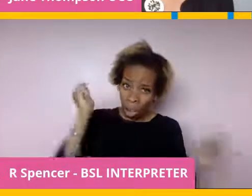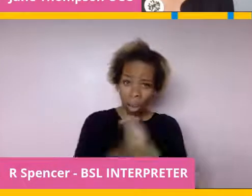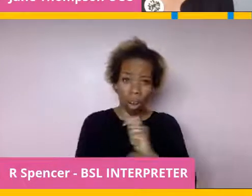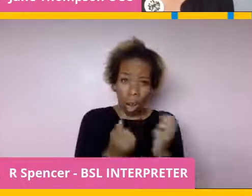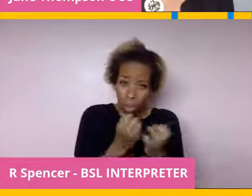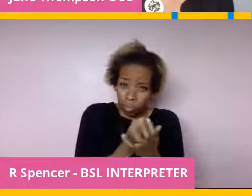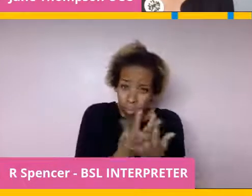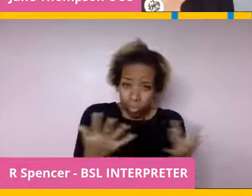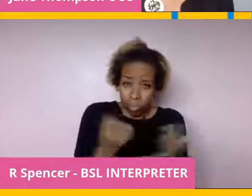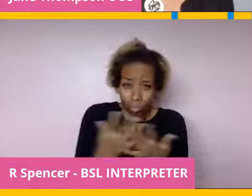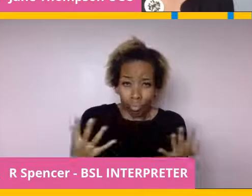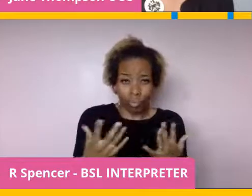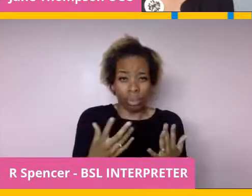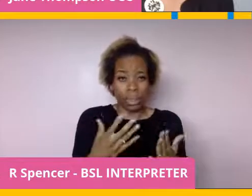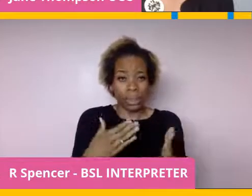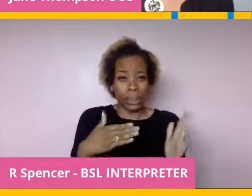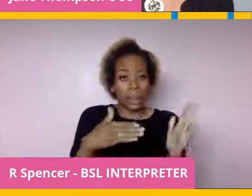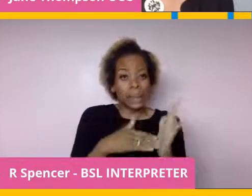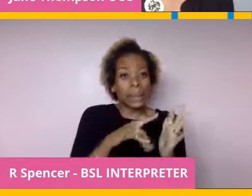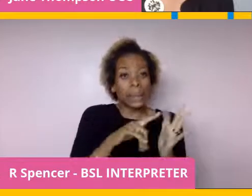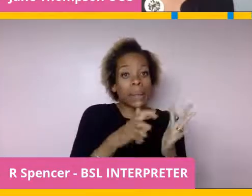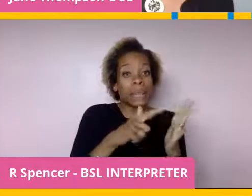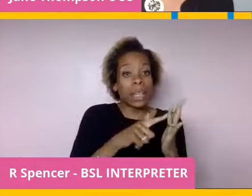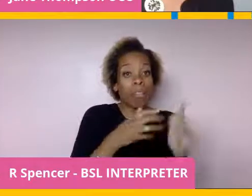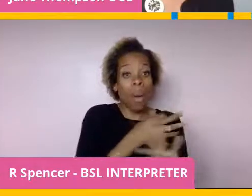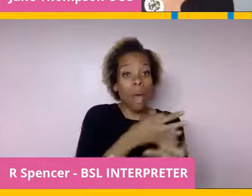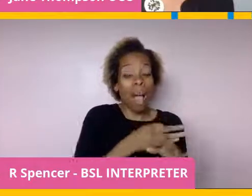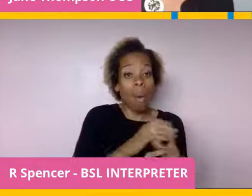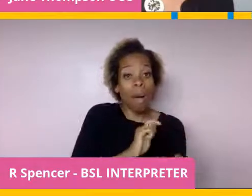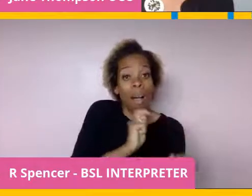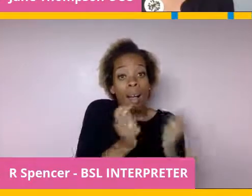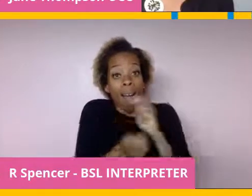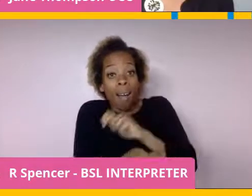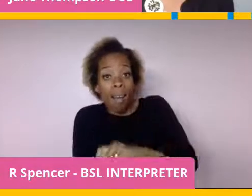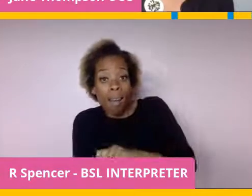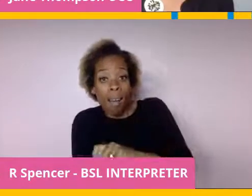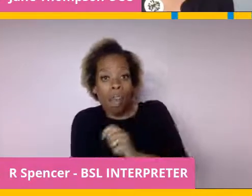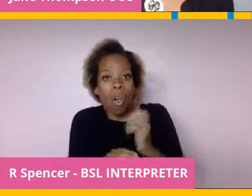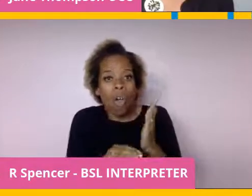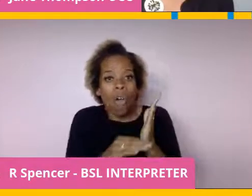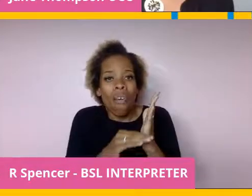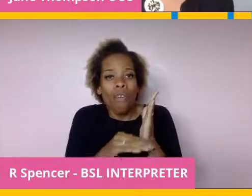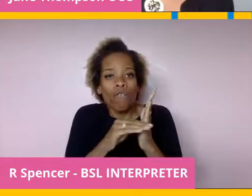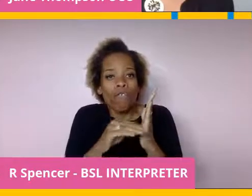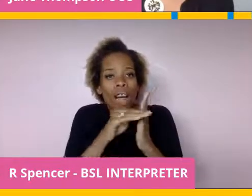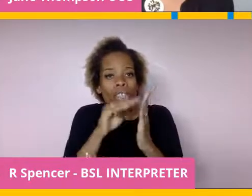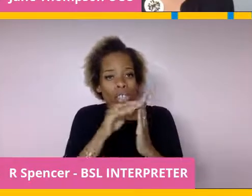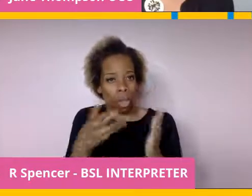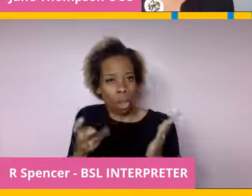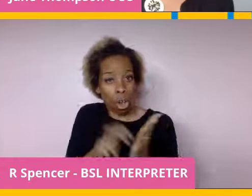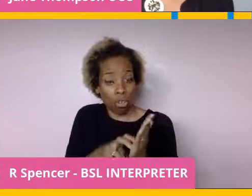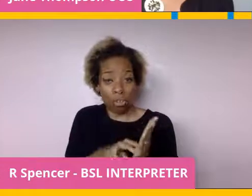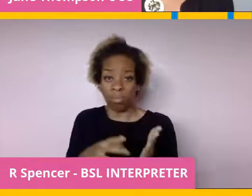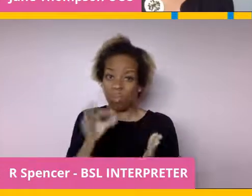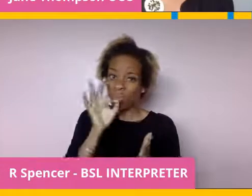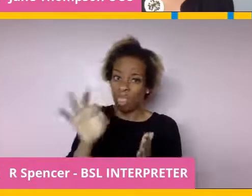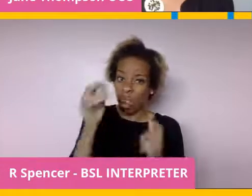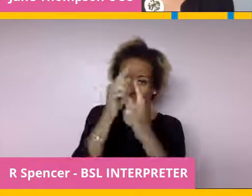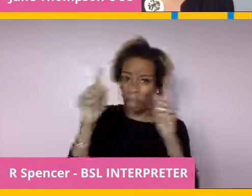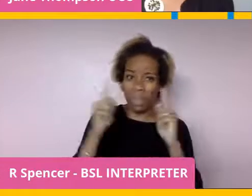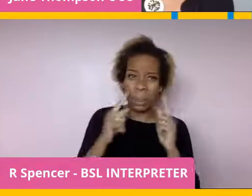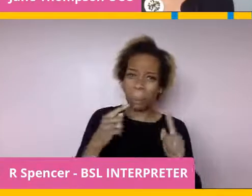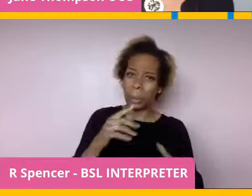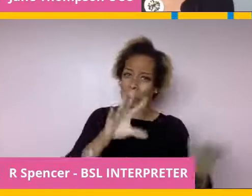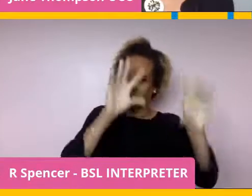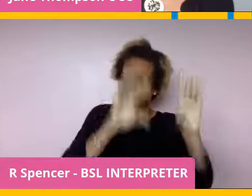and 0 hours contracts to fractional contracts, and pursued a lot of institutions to stop using 0 hours contracts. But we